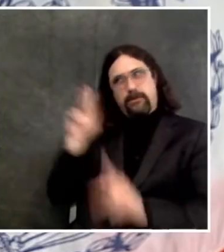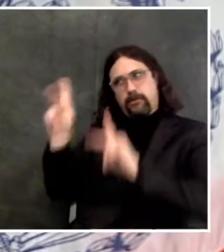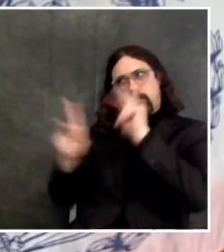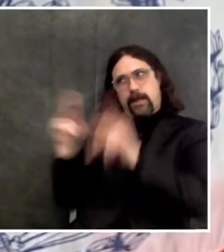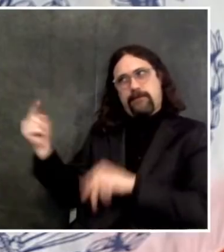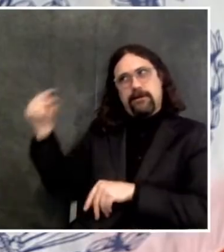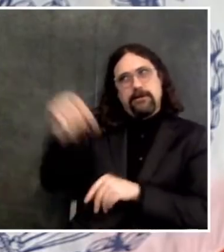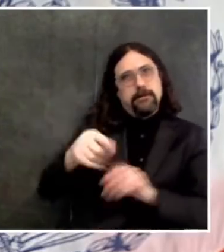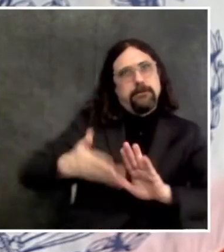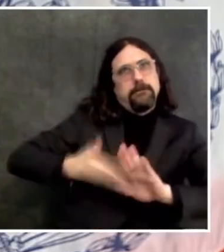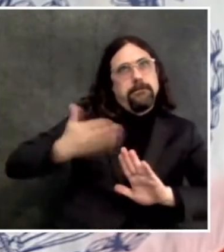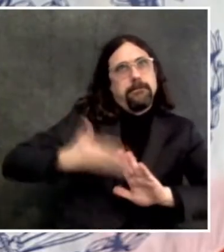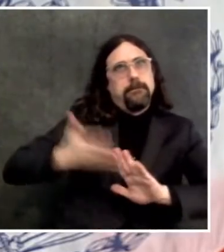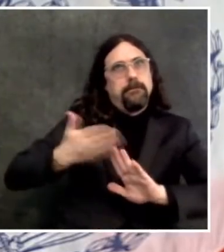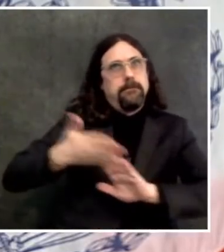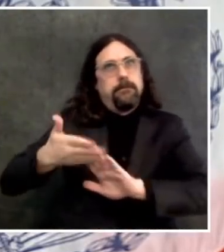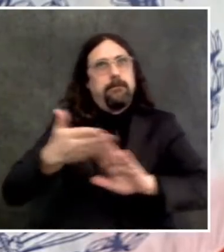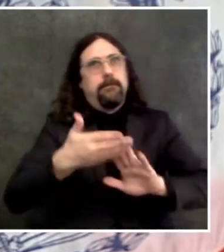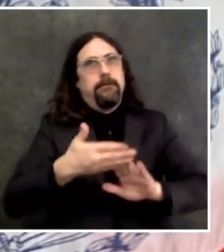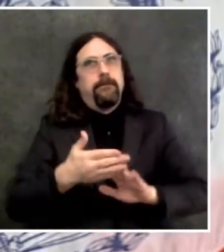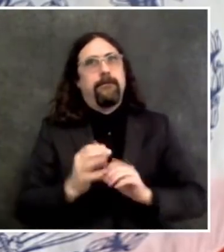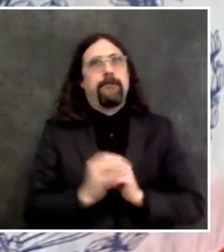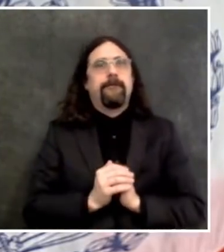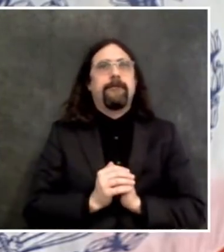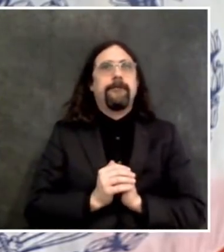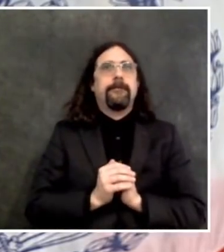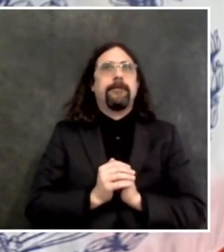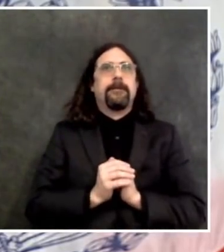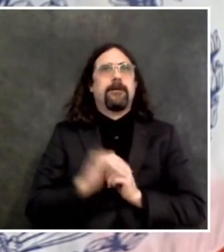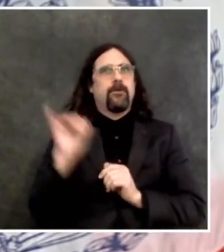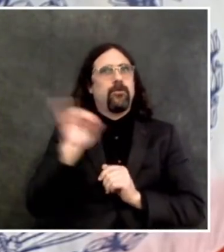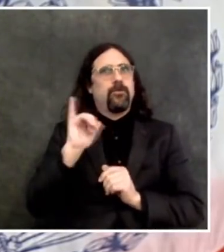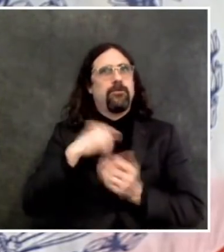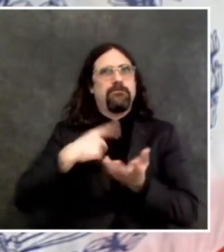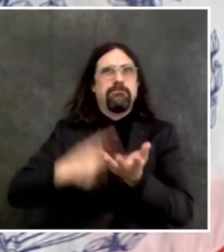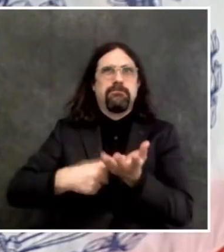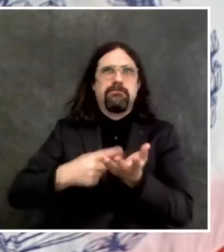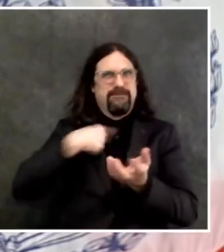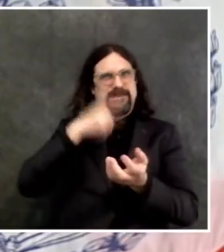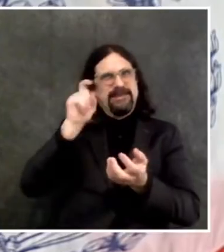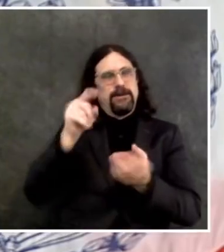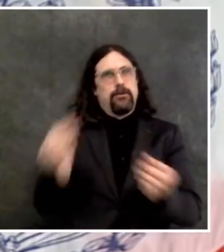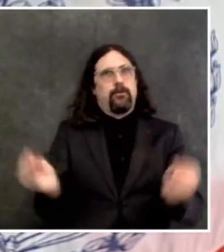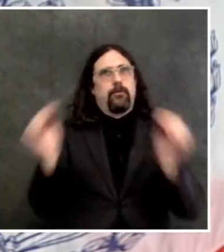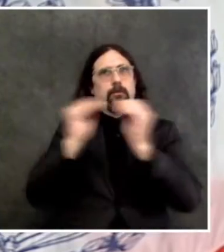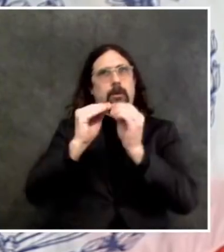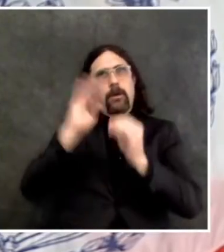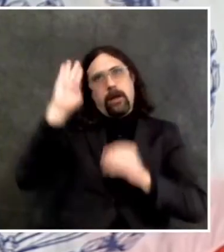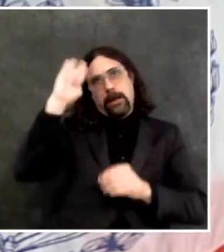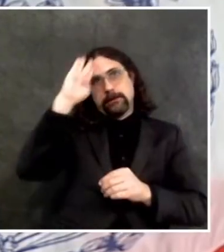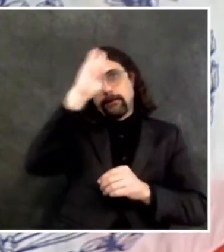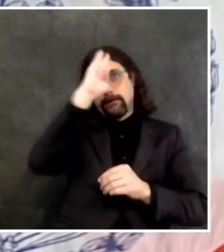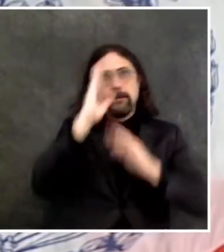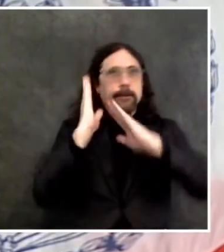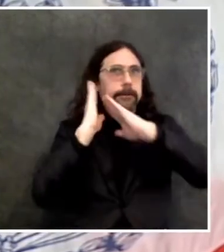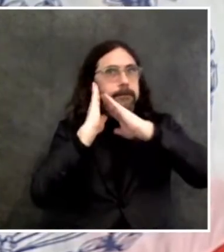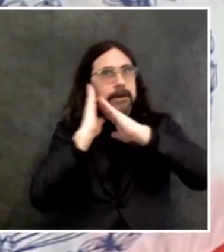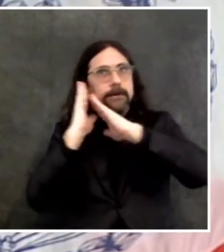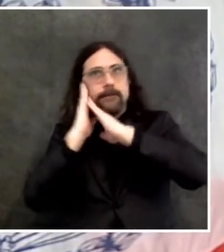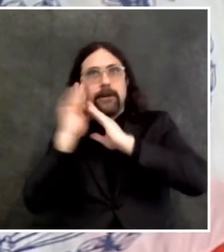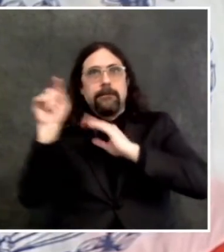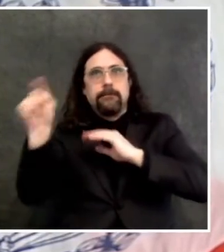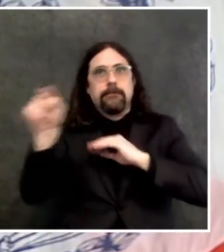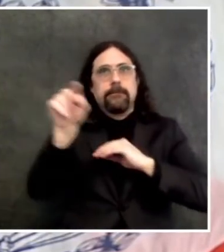something about real estate in New York City, and I talked to him about the fact that we had 20,000 hospital beds just a month ago, and we're going